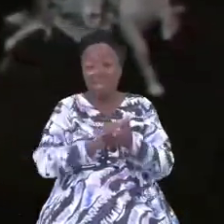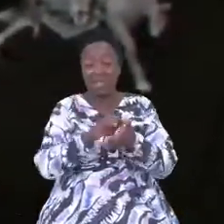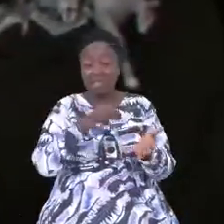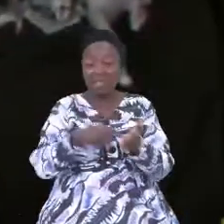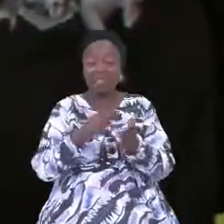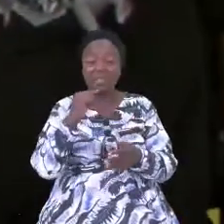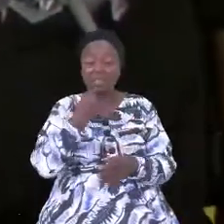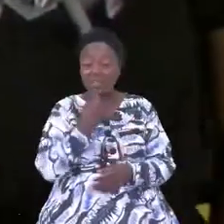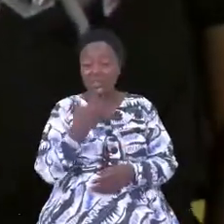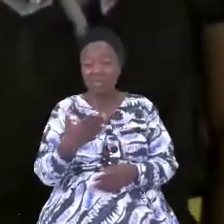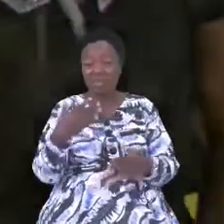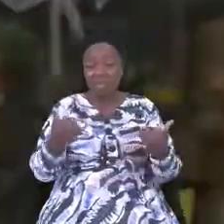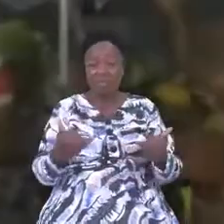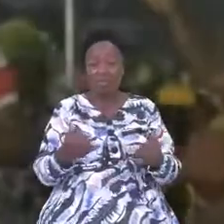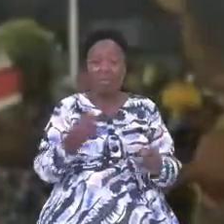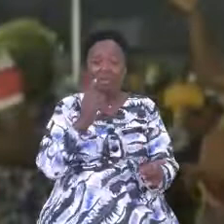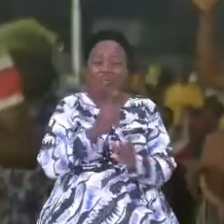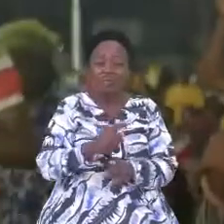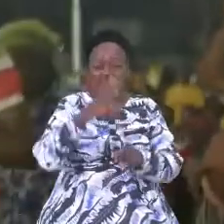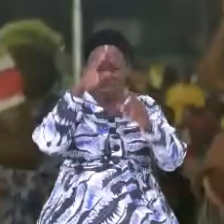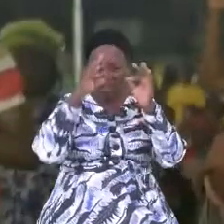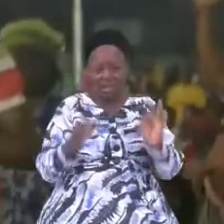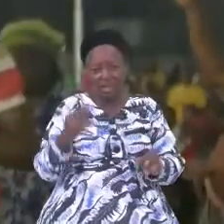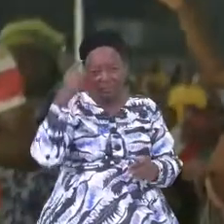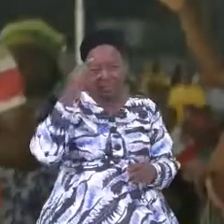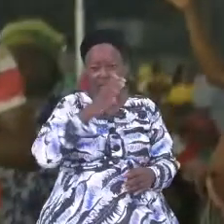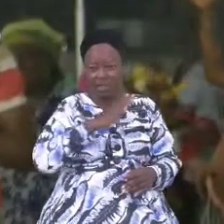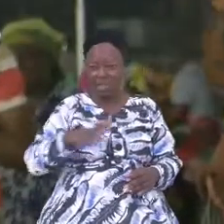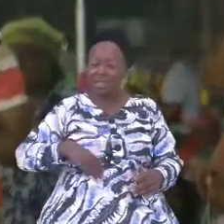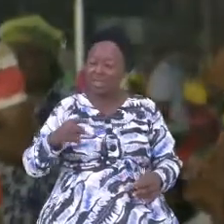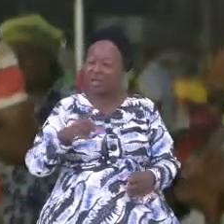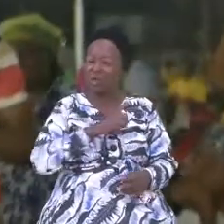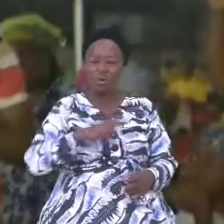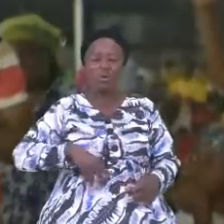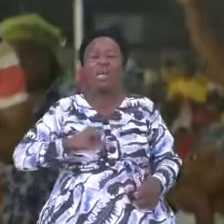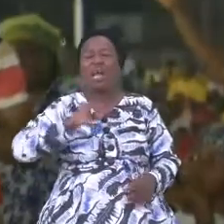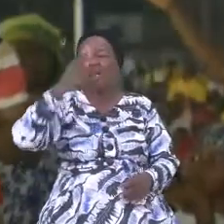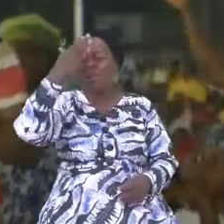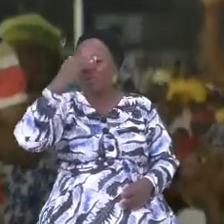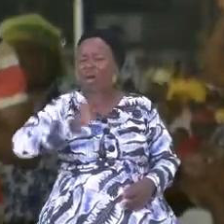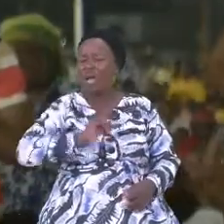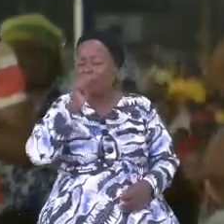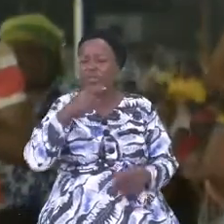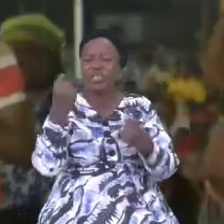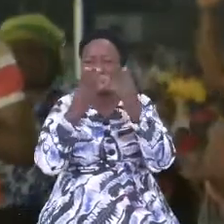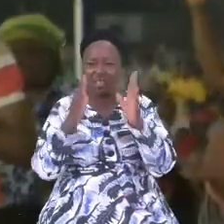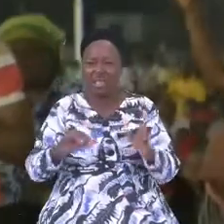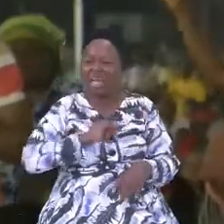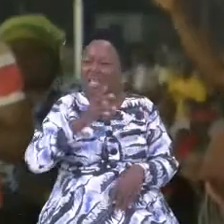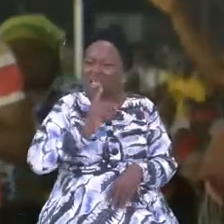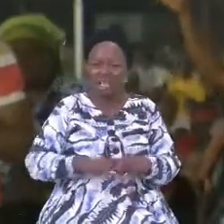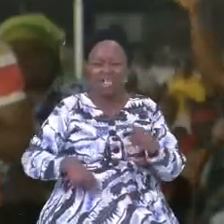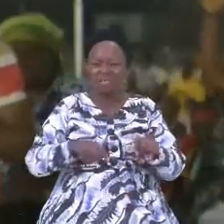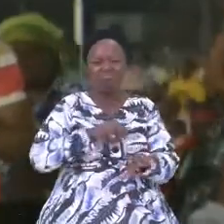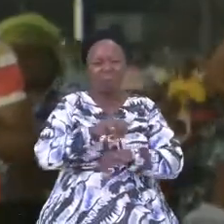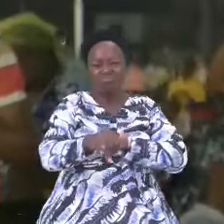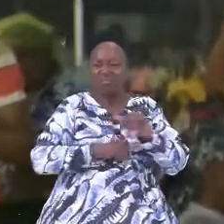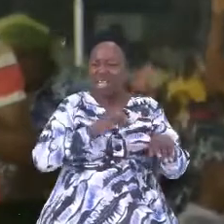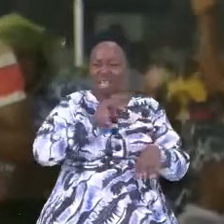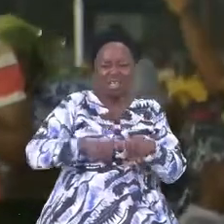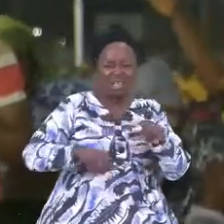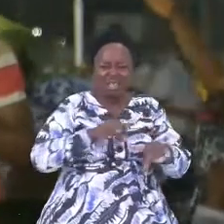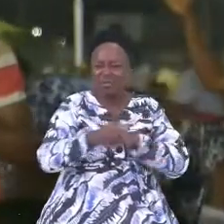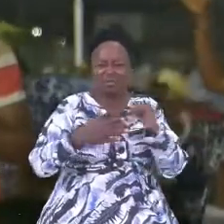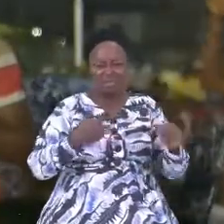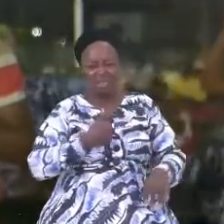are, you say, Lord, I feel guilt. I know I'm a sinner. I cannot pretend. I cannot deceive myself. I am